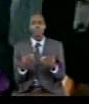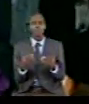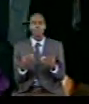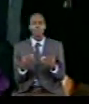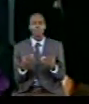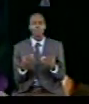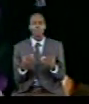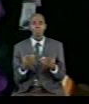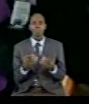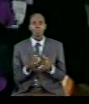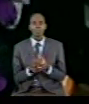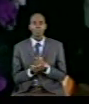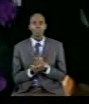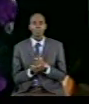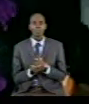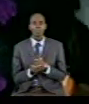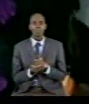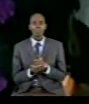Enjoy your blessing.